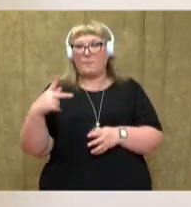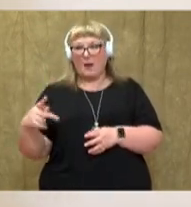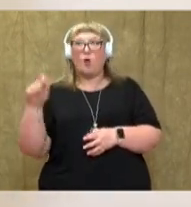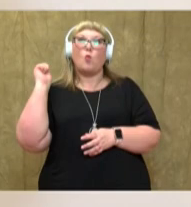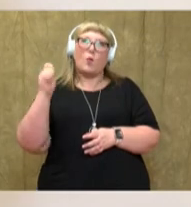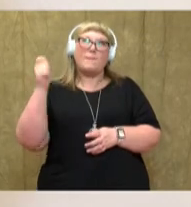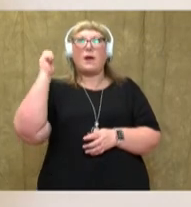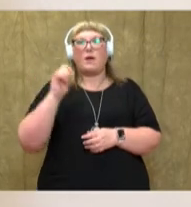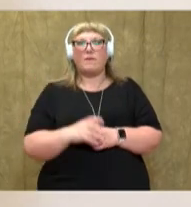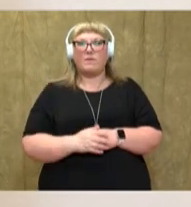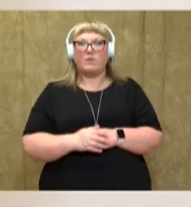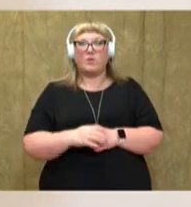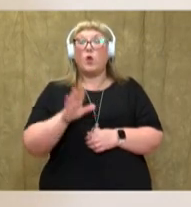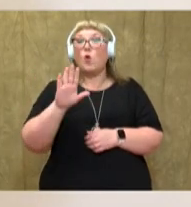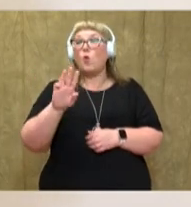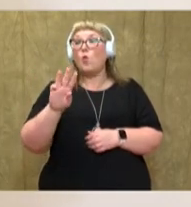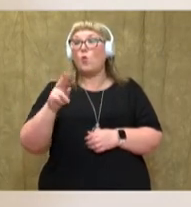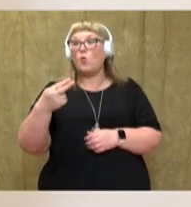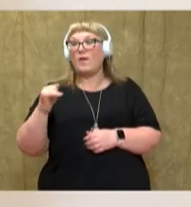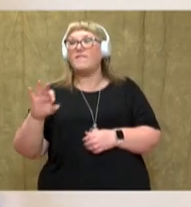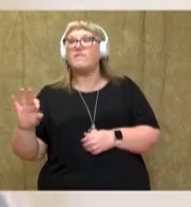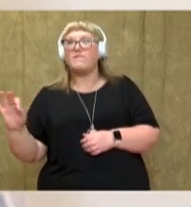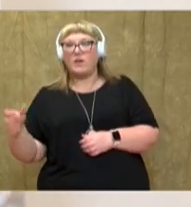Whip. Whiff.